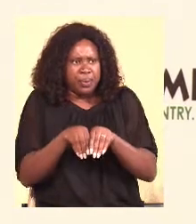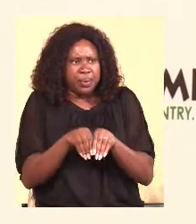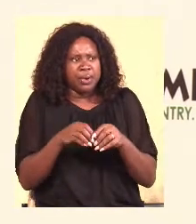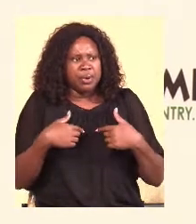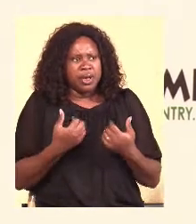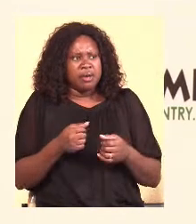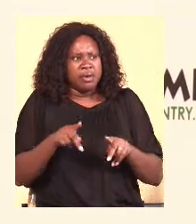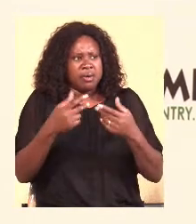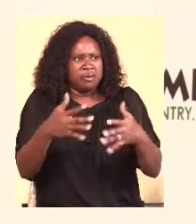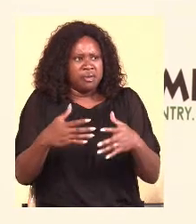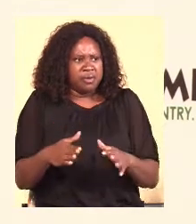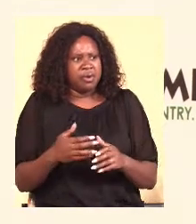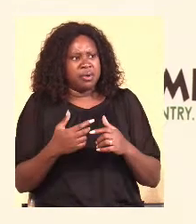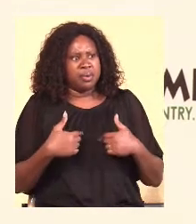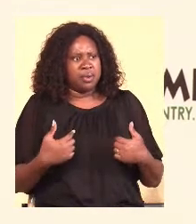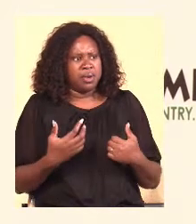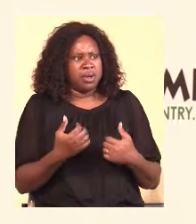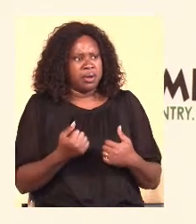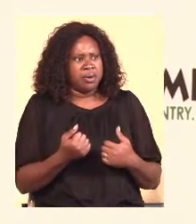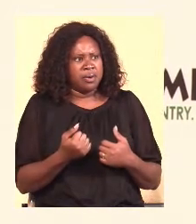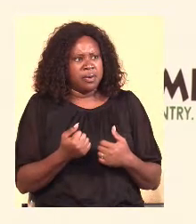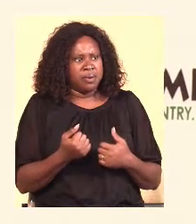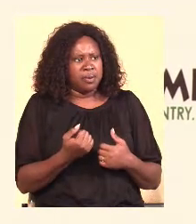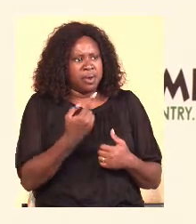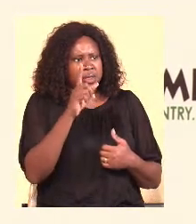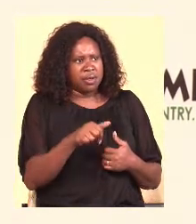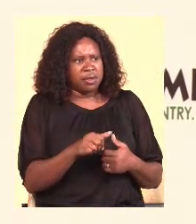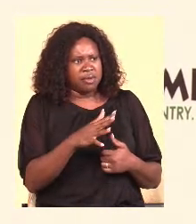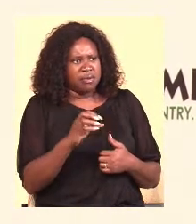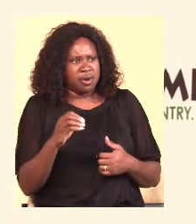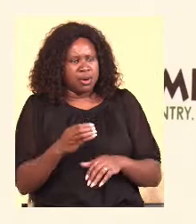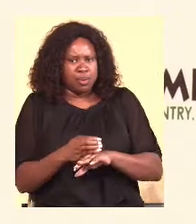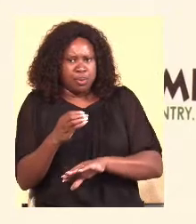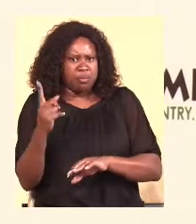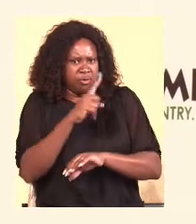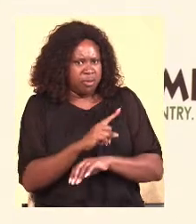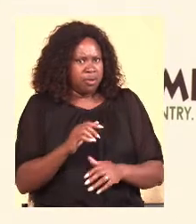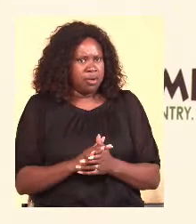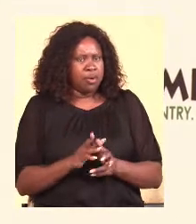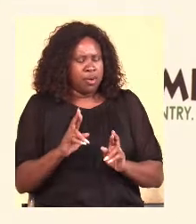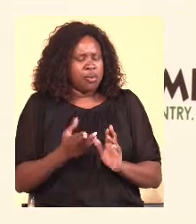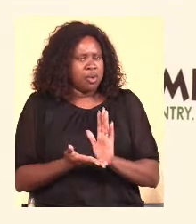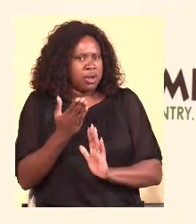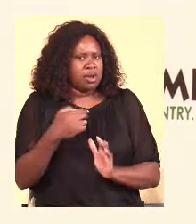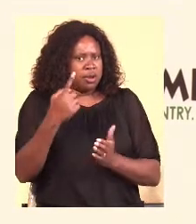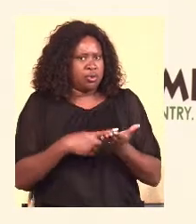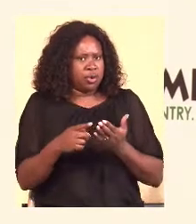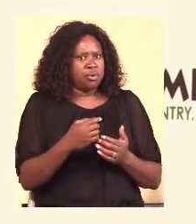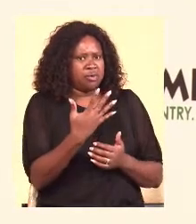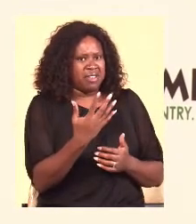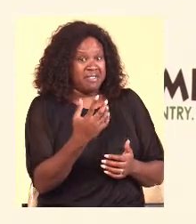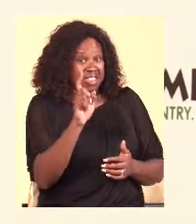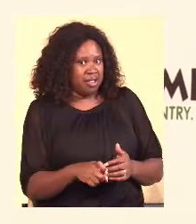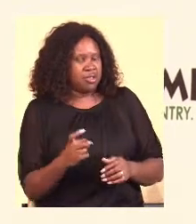that production already. We are at a point of 1,500 bottles a day. We hope to increase that next week to 5,000 a